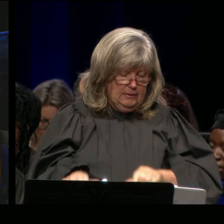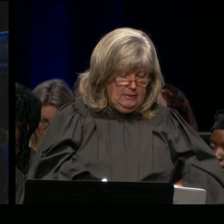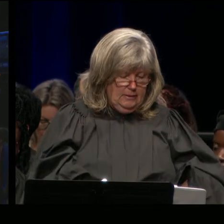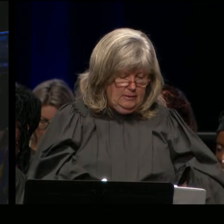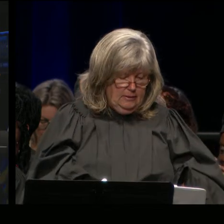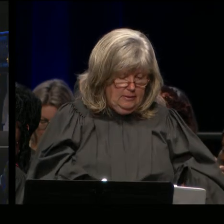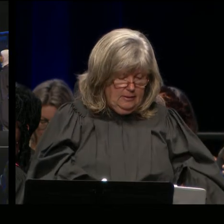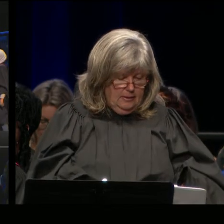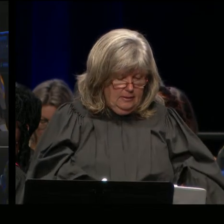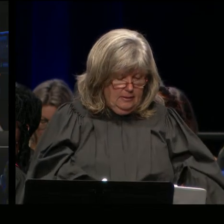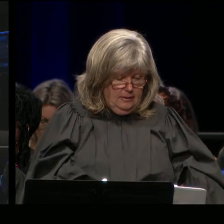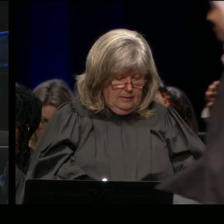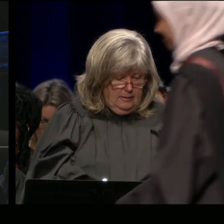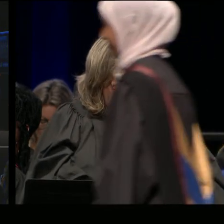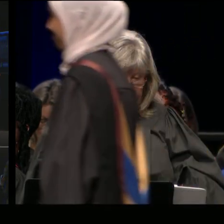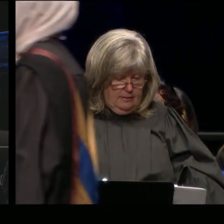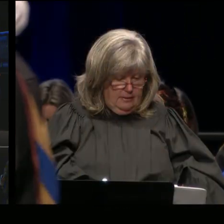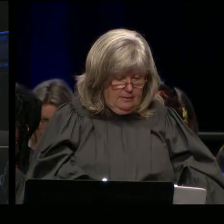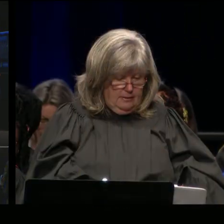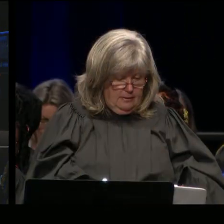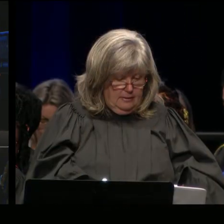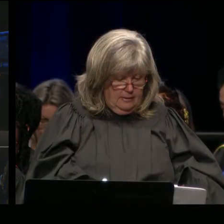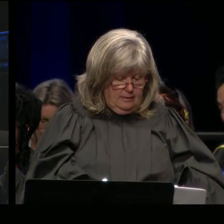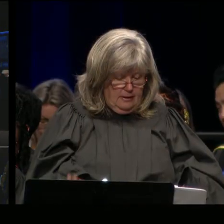Fatma Osman.